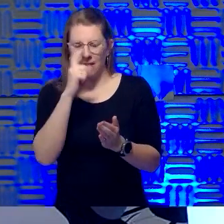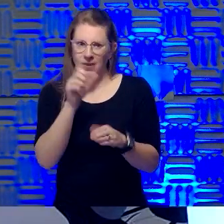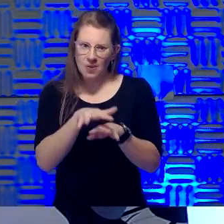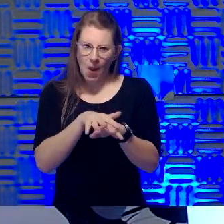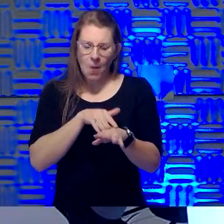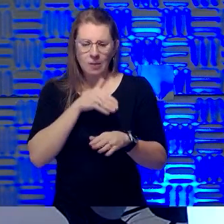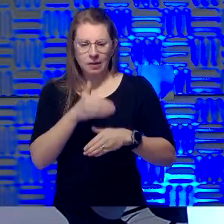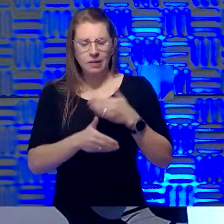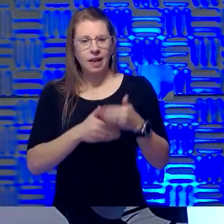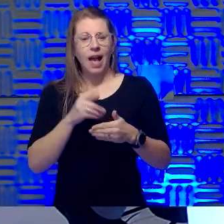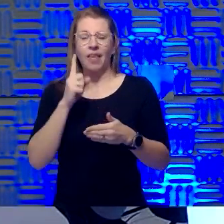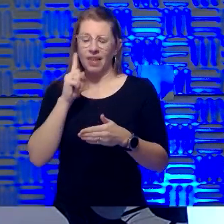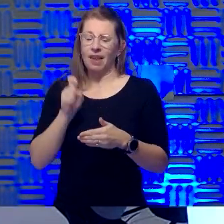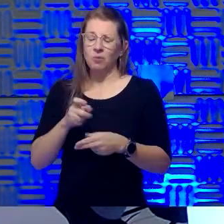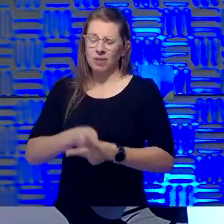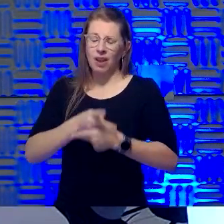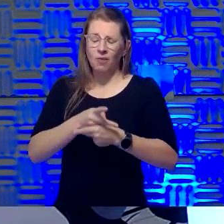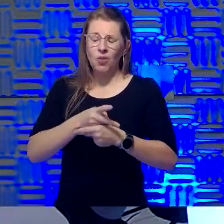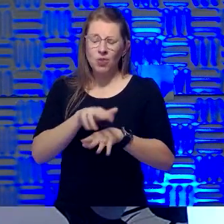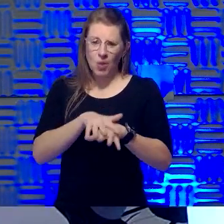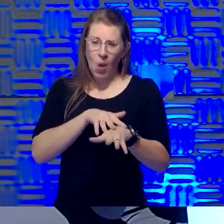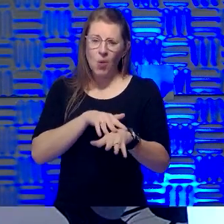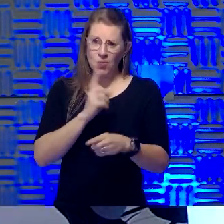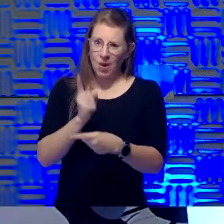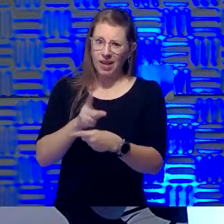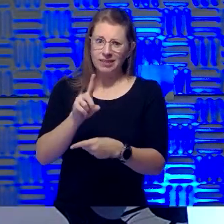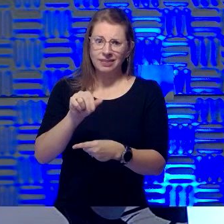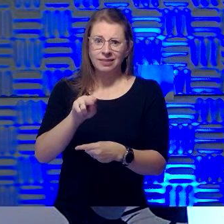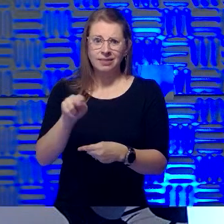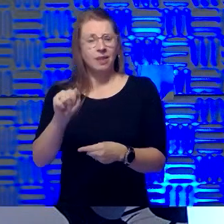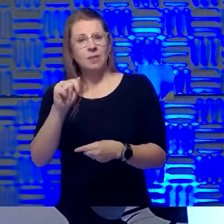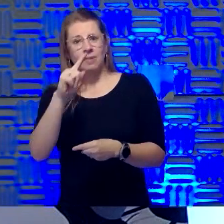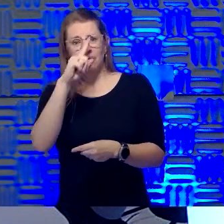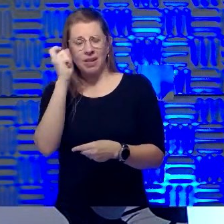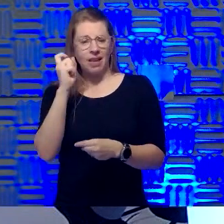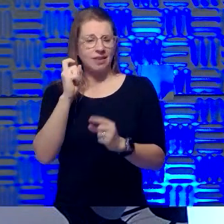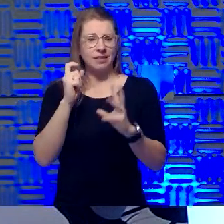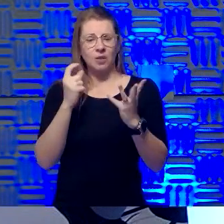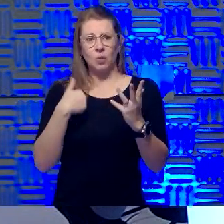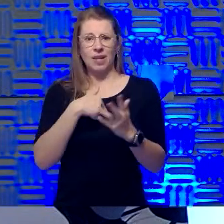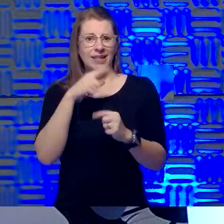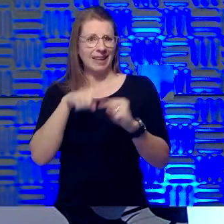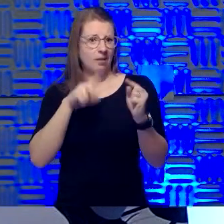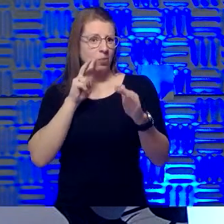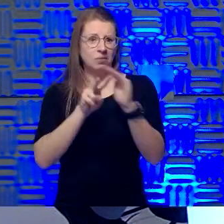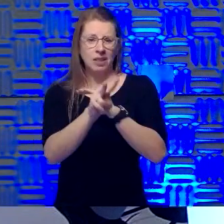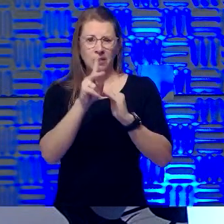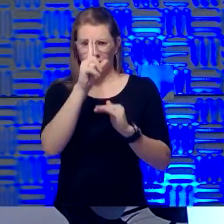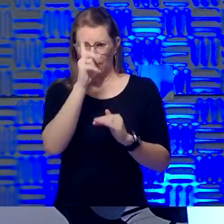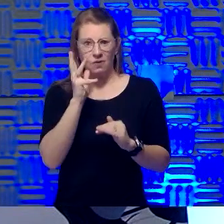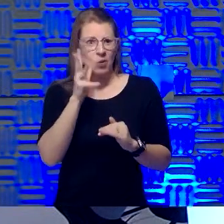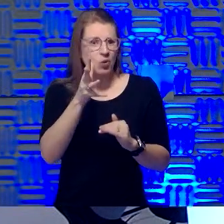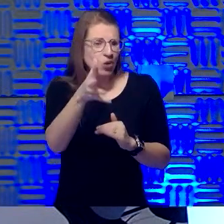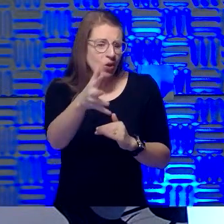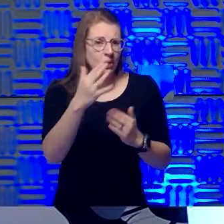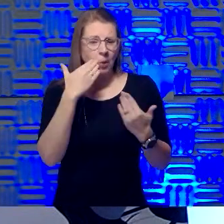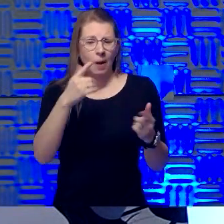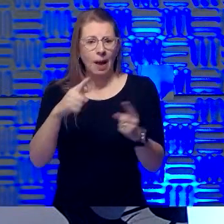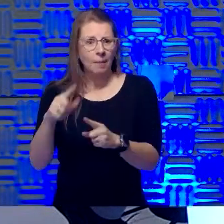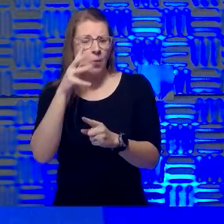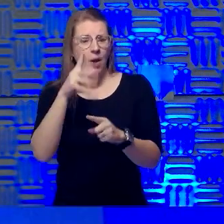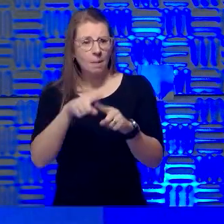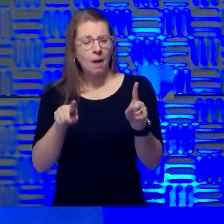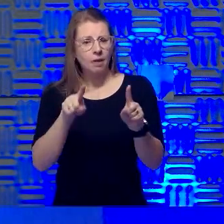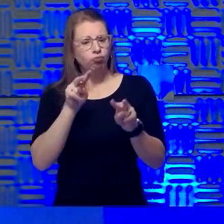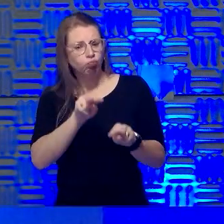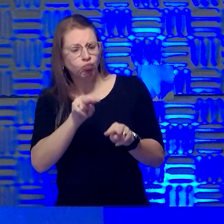careful, go slow, because it is gray. We are pretty foggy, and our crystal balls aren't so great. Mm-hmm. Yeah.